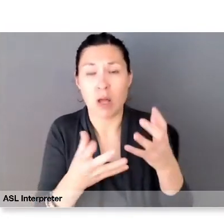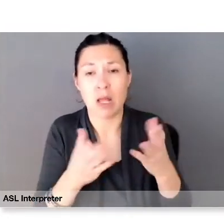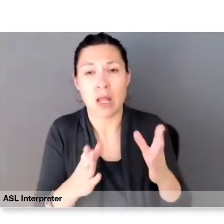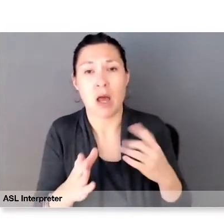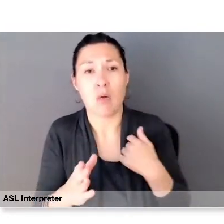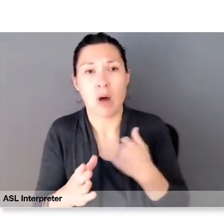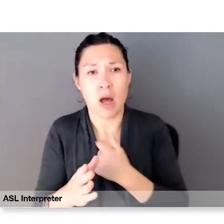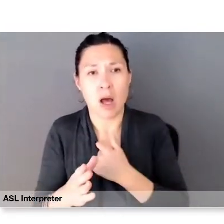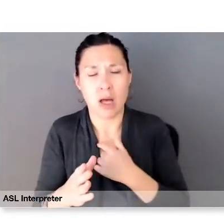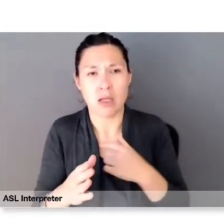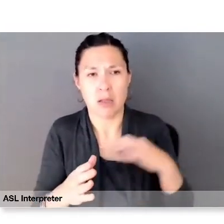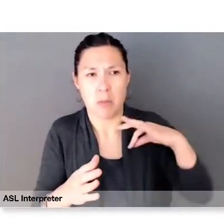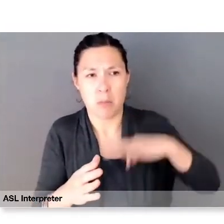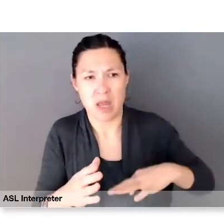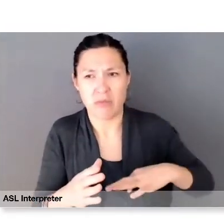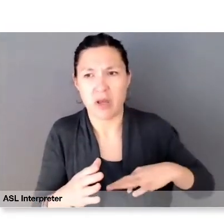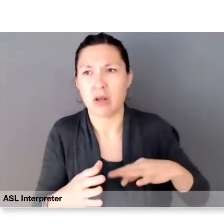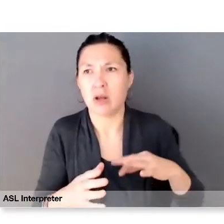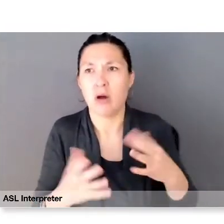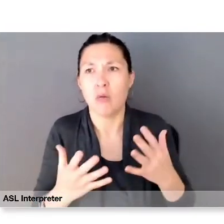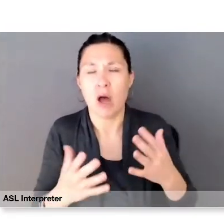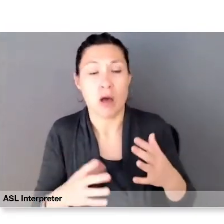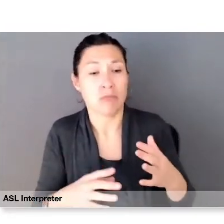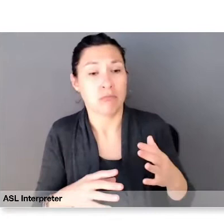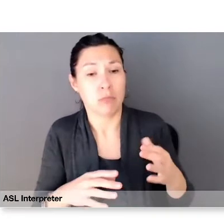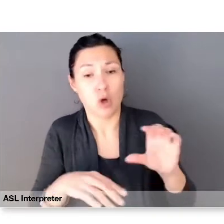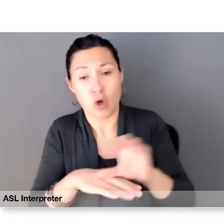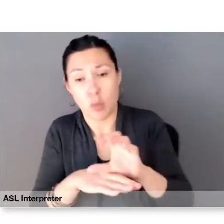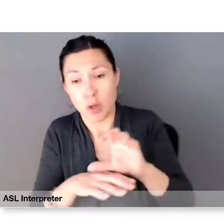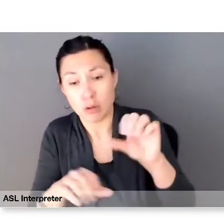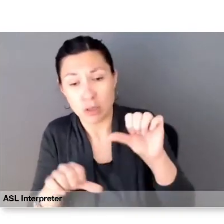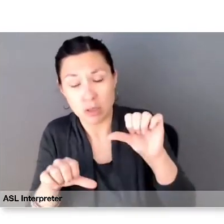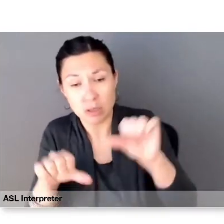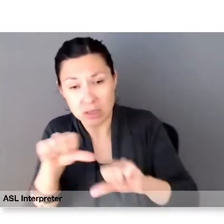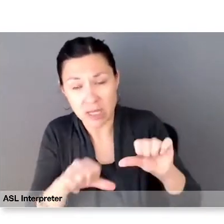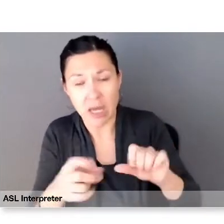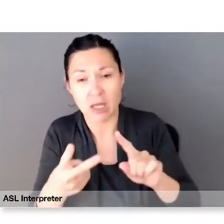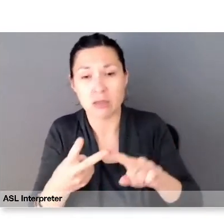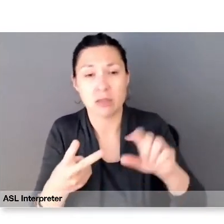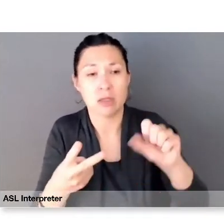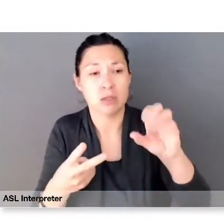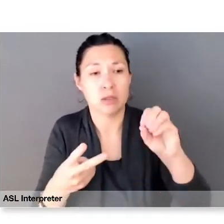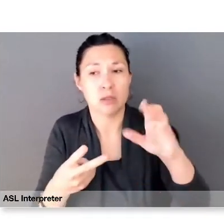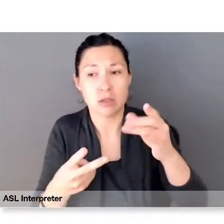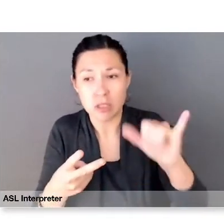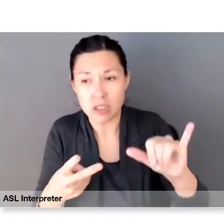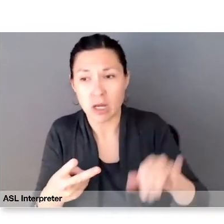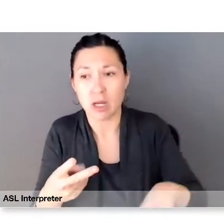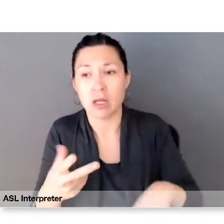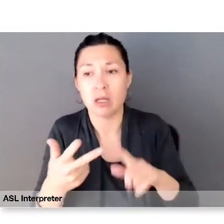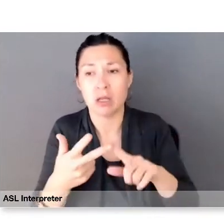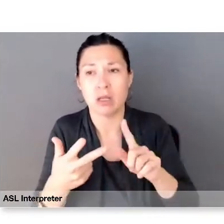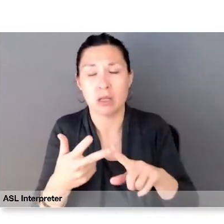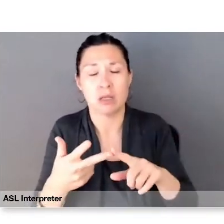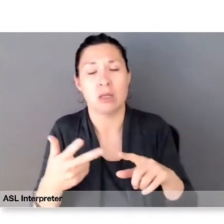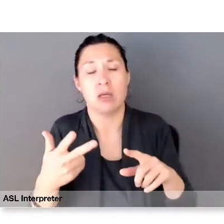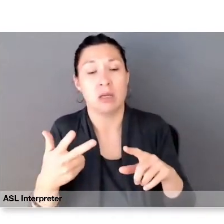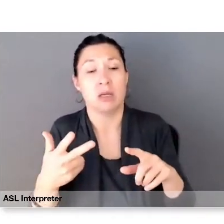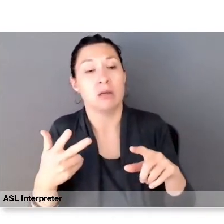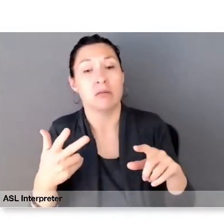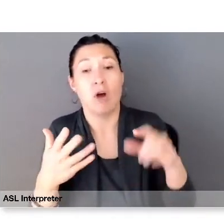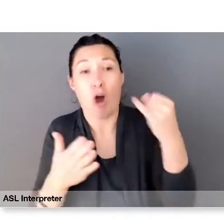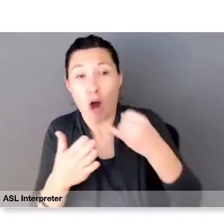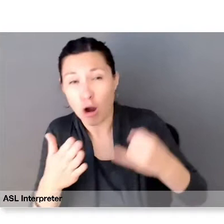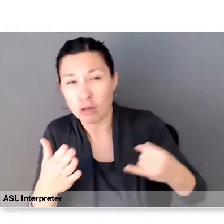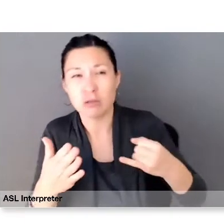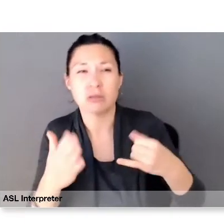computer science, sociology, reflective technologies from the arts, all to gain different perspectives on the issue of